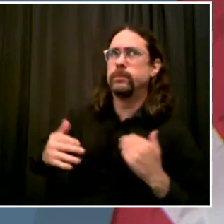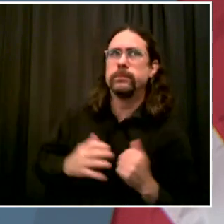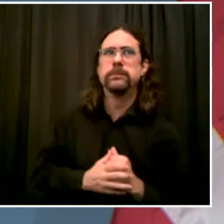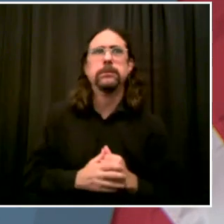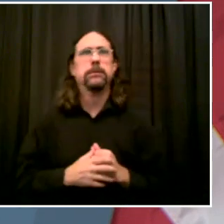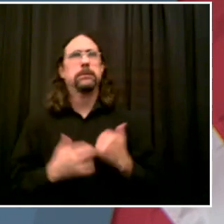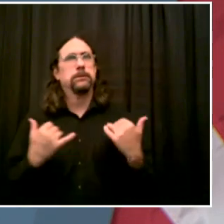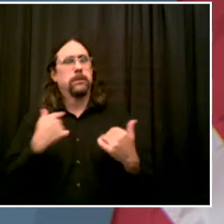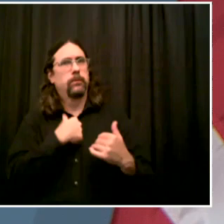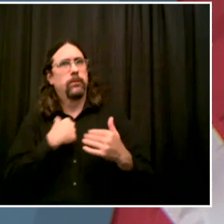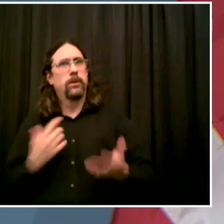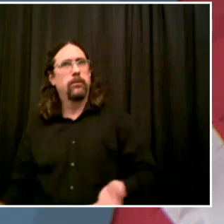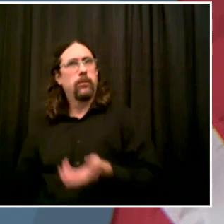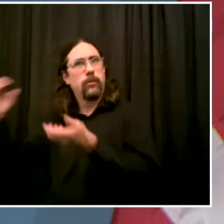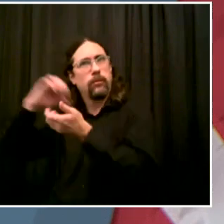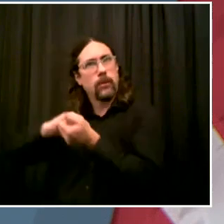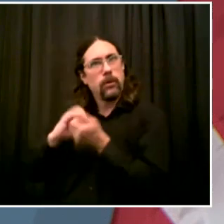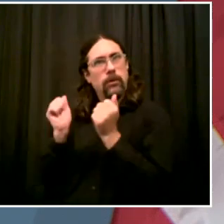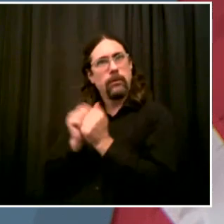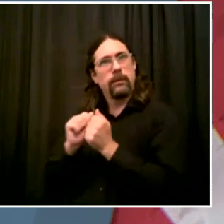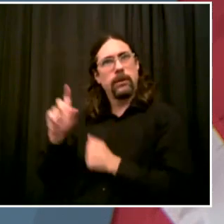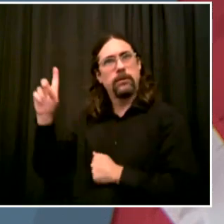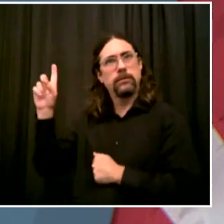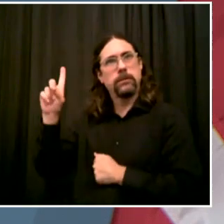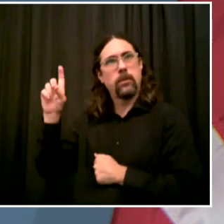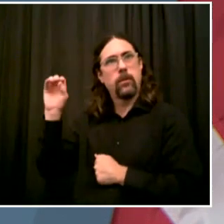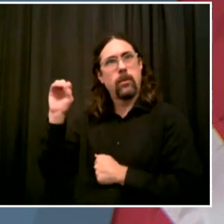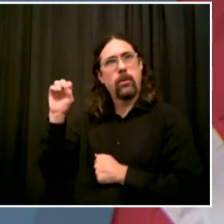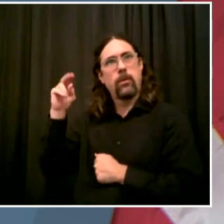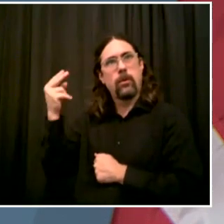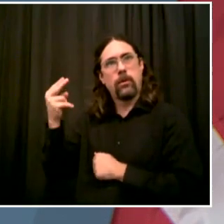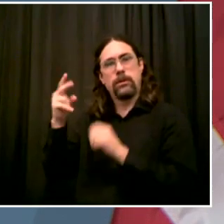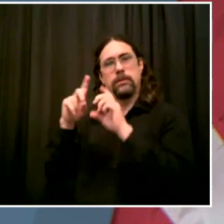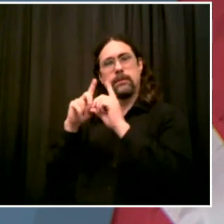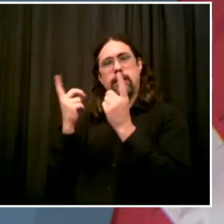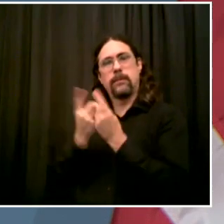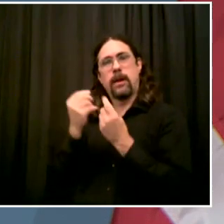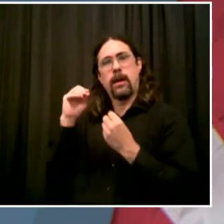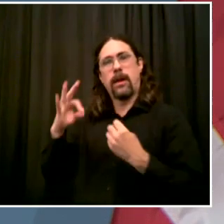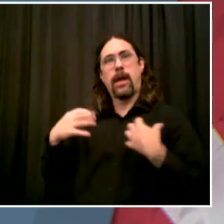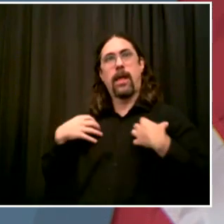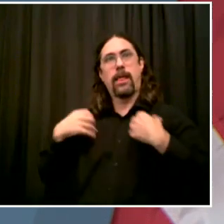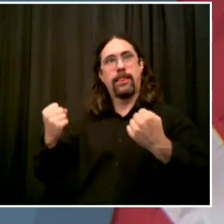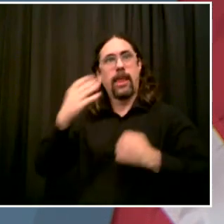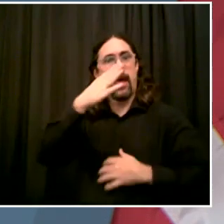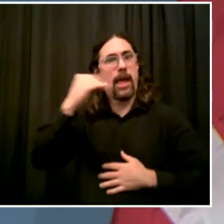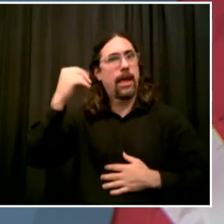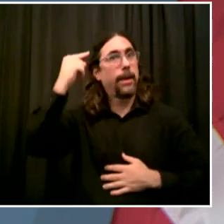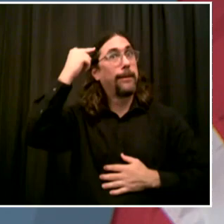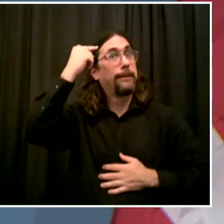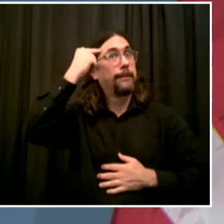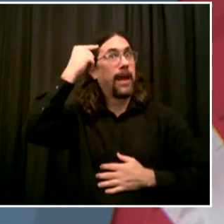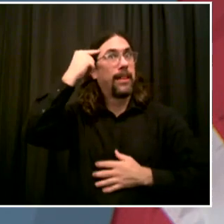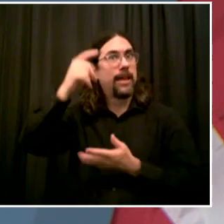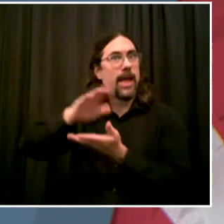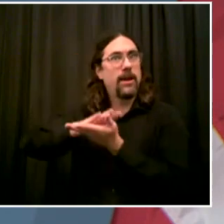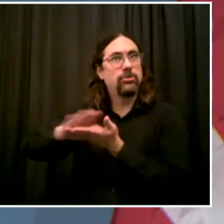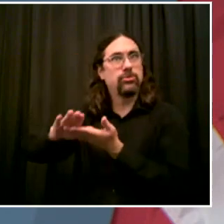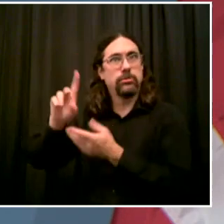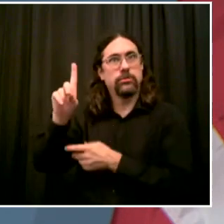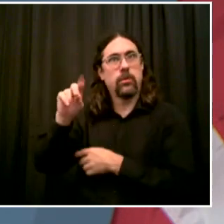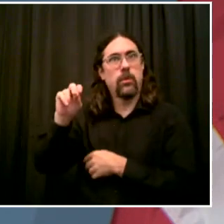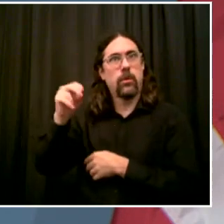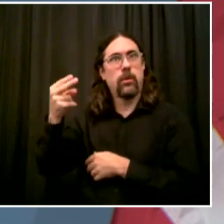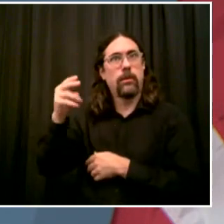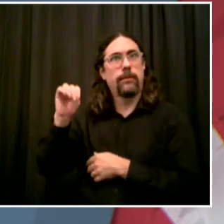of community-based organizations play in the lives of New York's health and hospitals, in collaboration with the Health Department, is making available $10